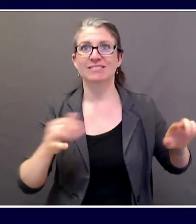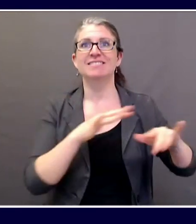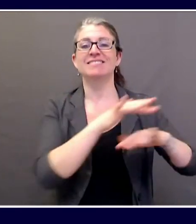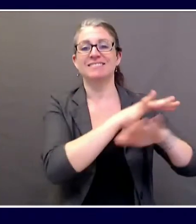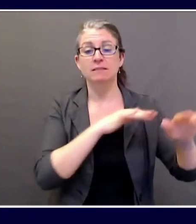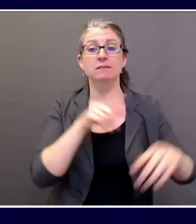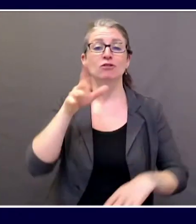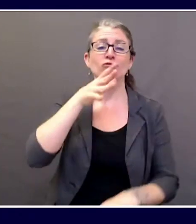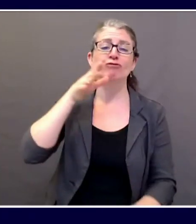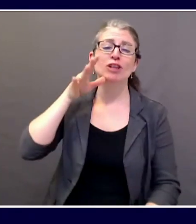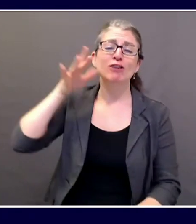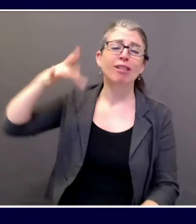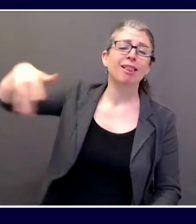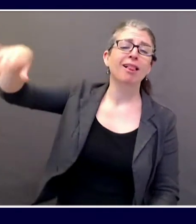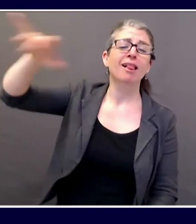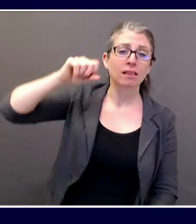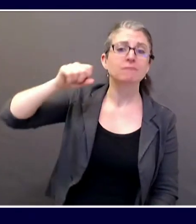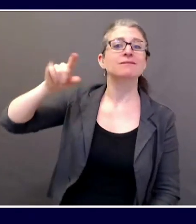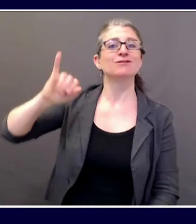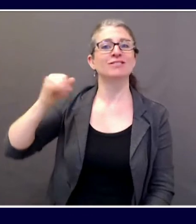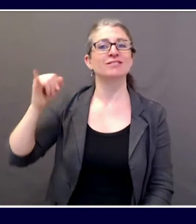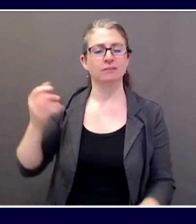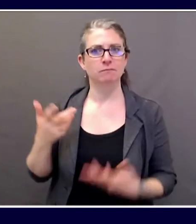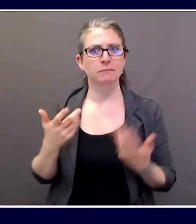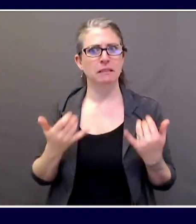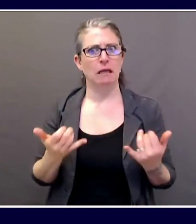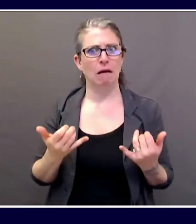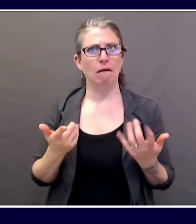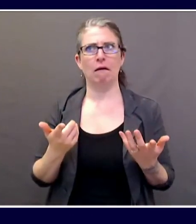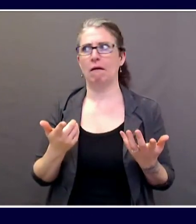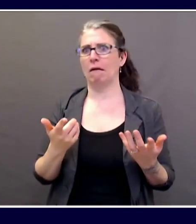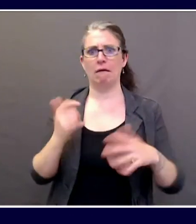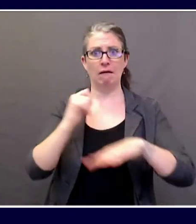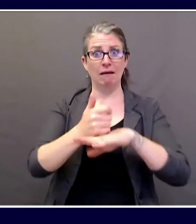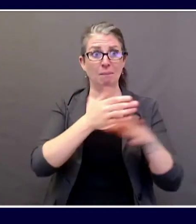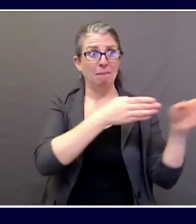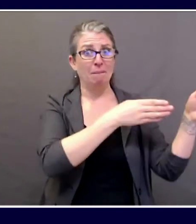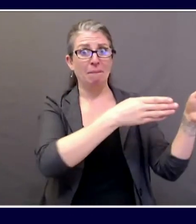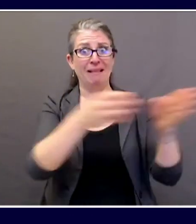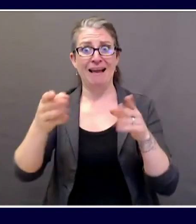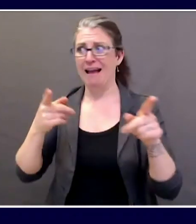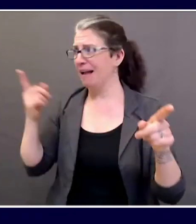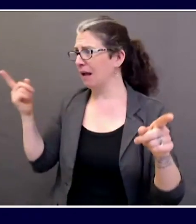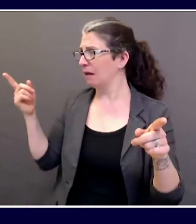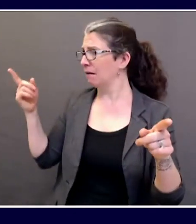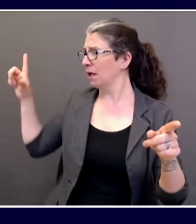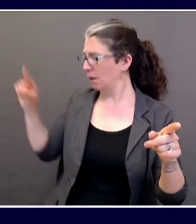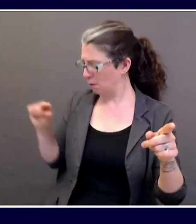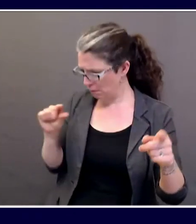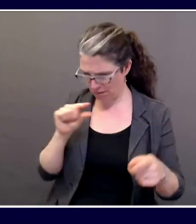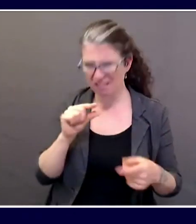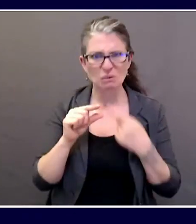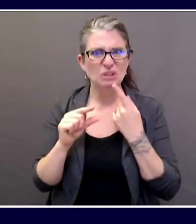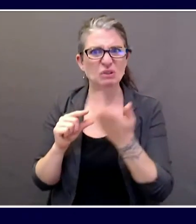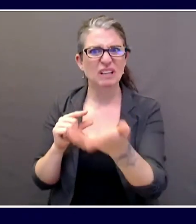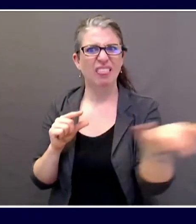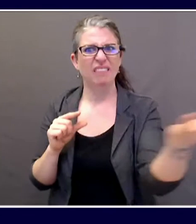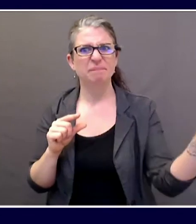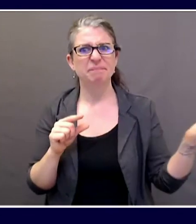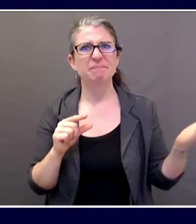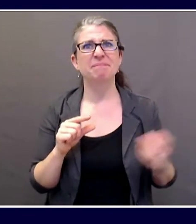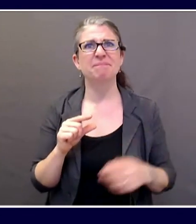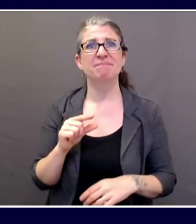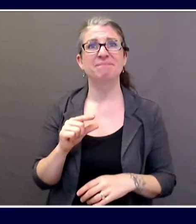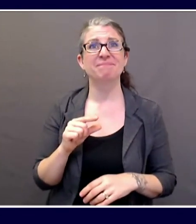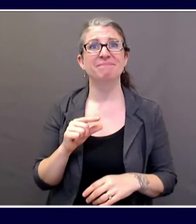you mean given the decrement in doses? Well, correct. Chris, one thing to note is that a related question is, where is